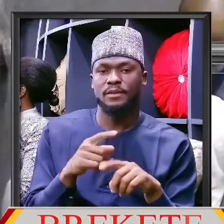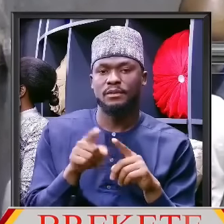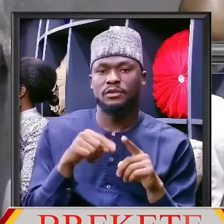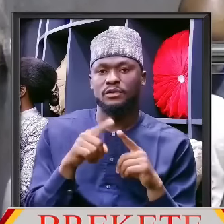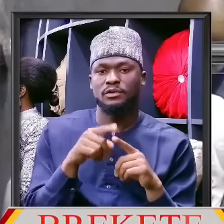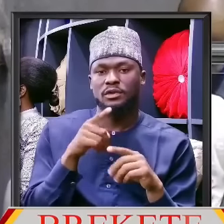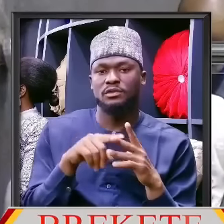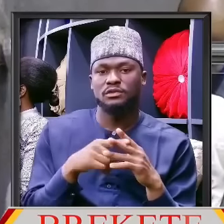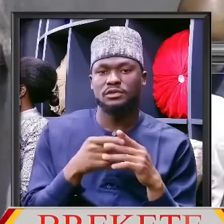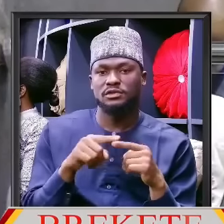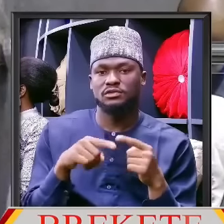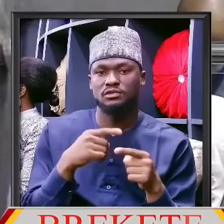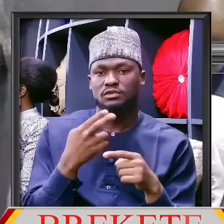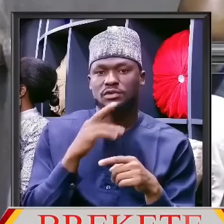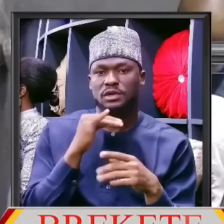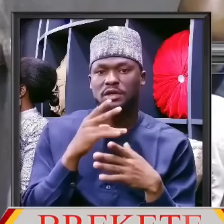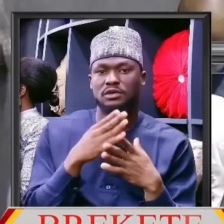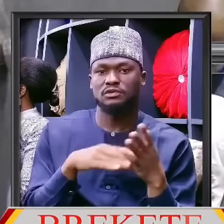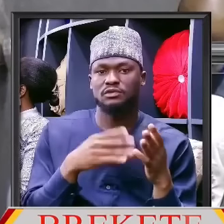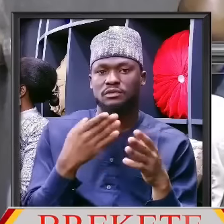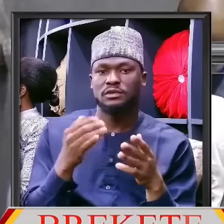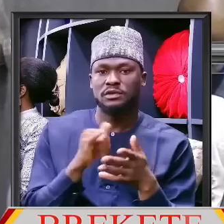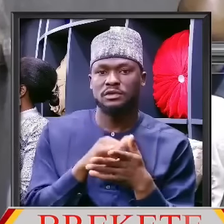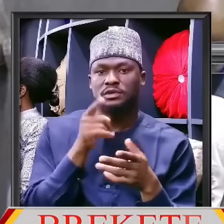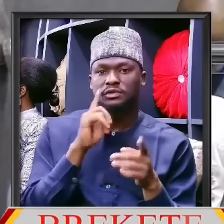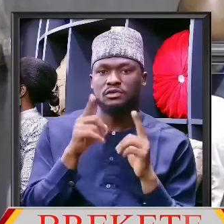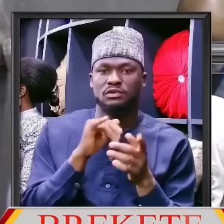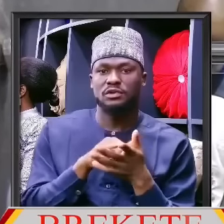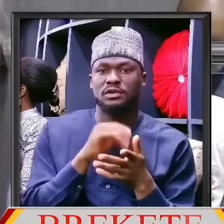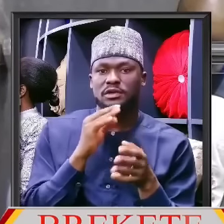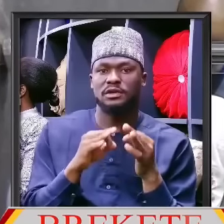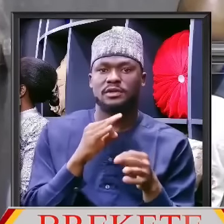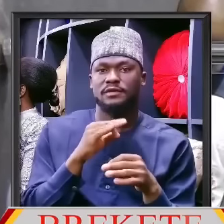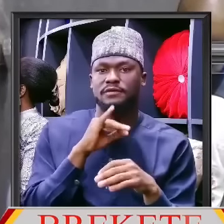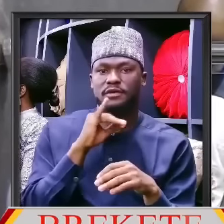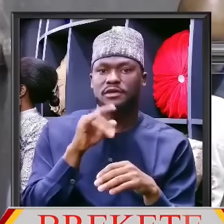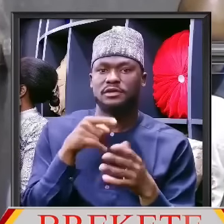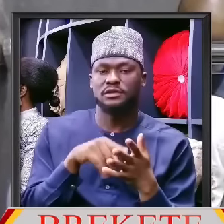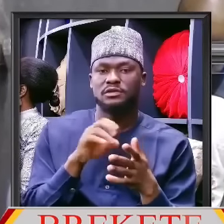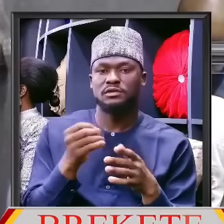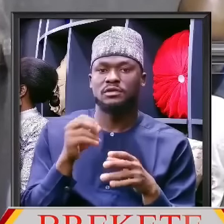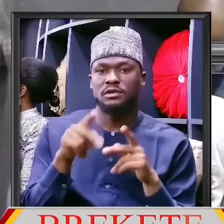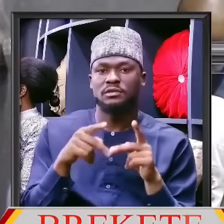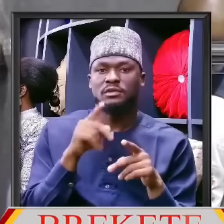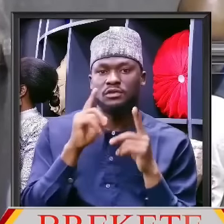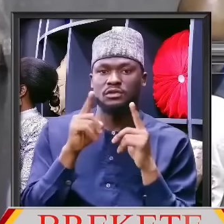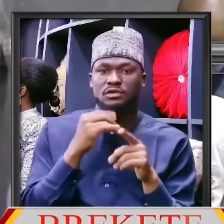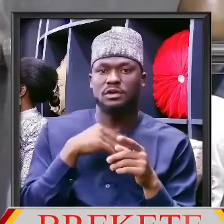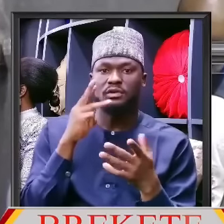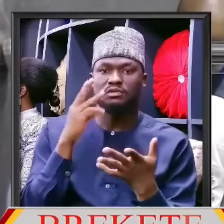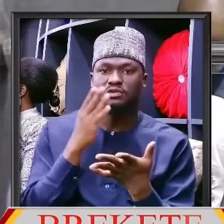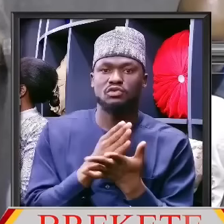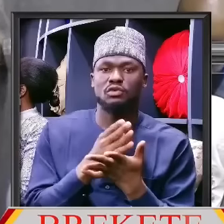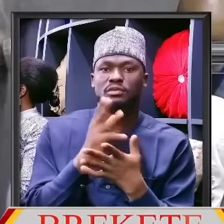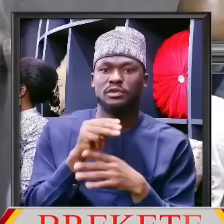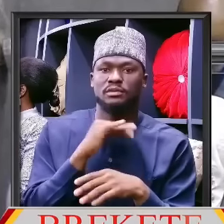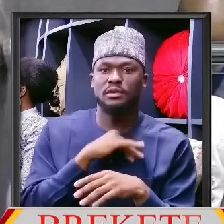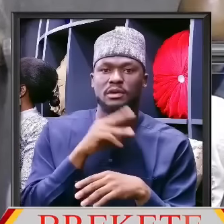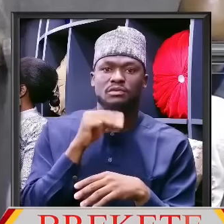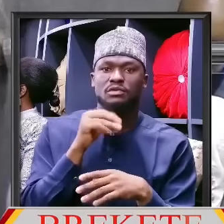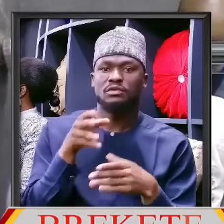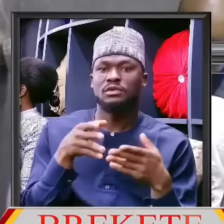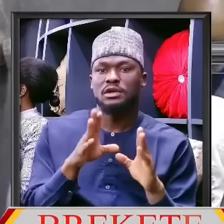But when you begin go, you get some kind things where you talk, where we say, if not this other people talk, I go stop them. I no go